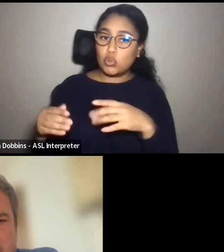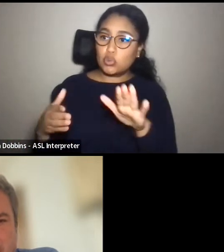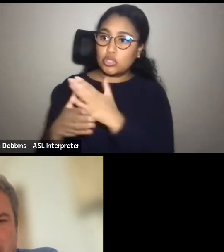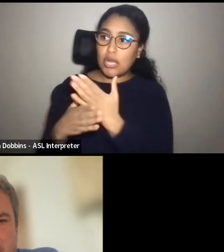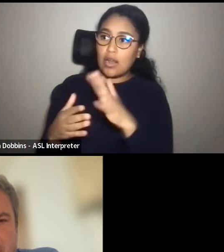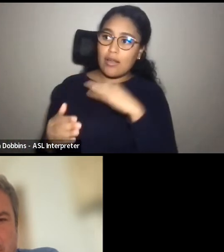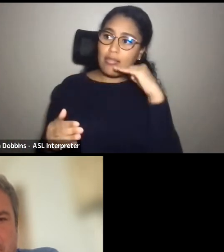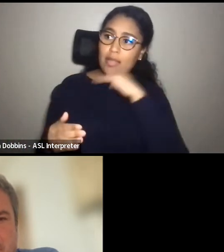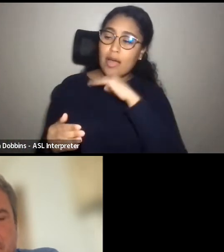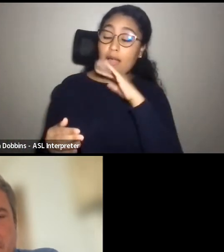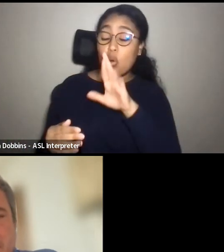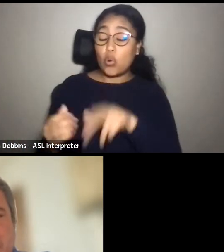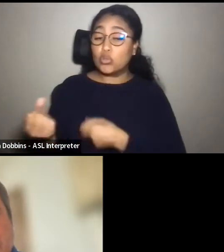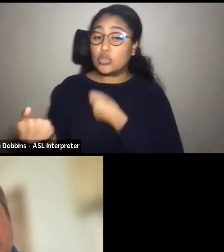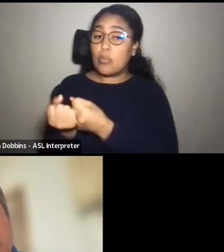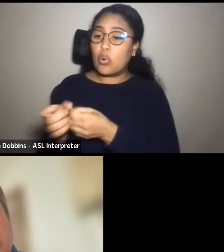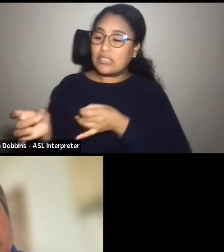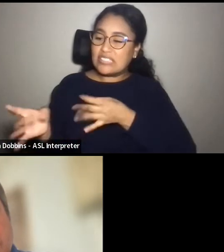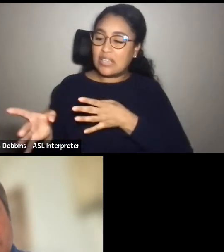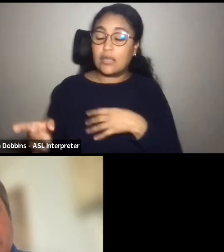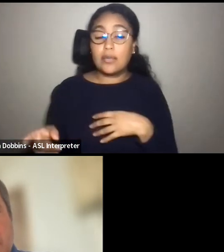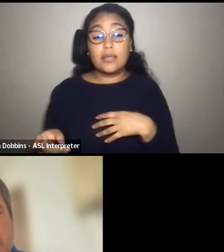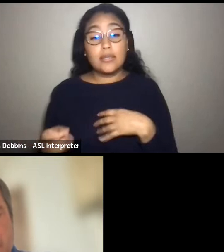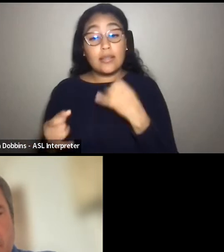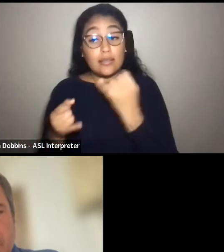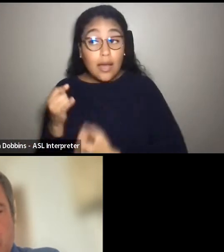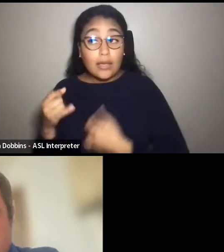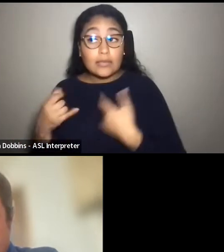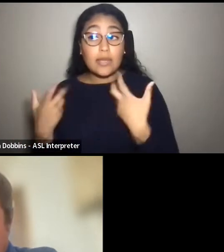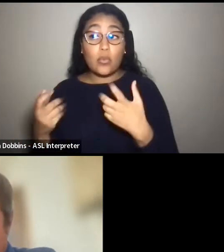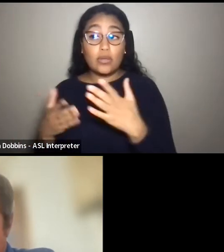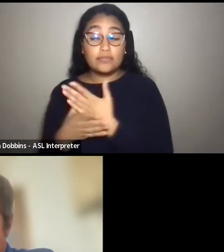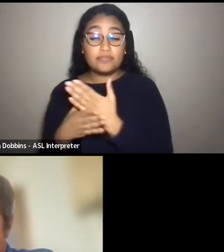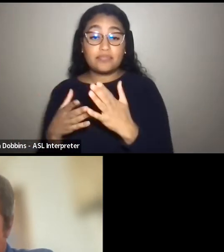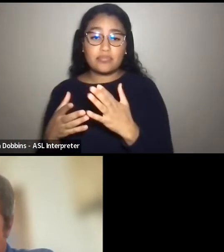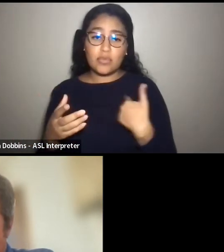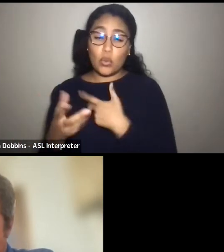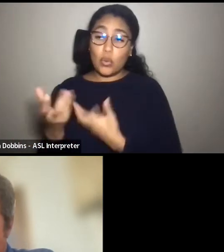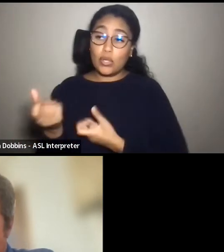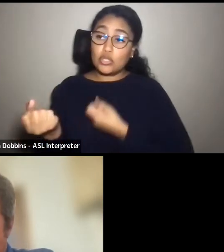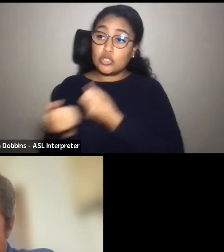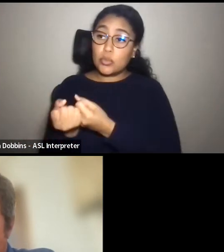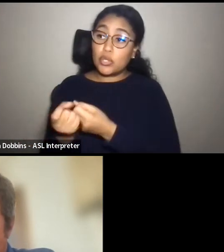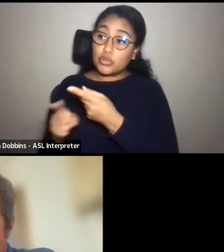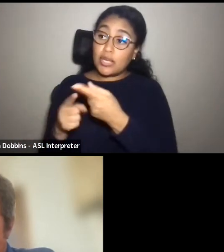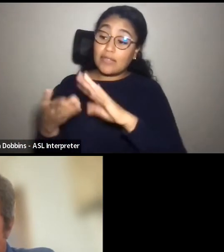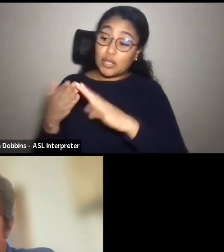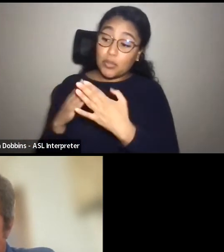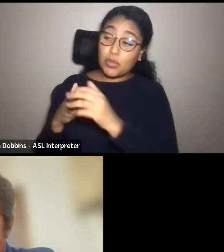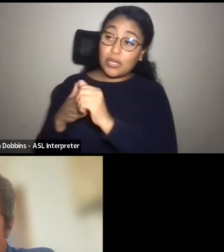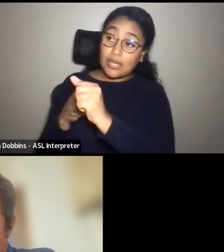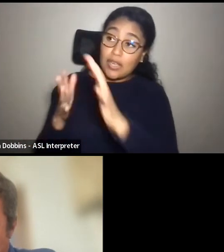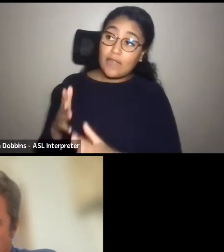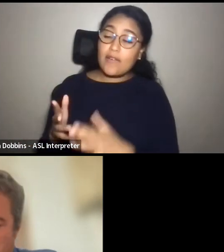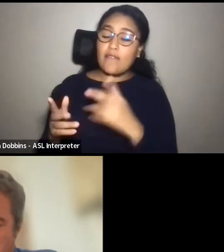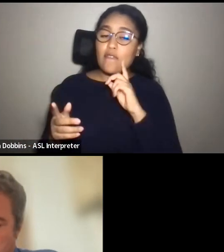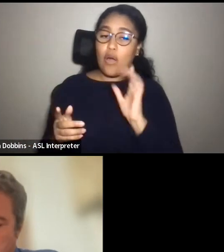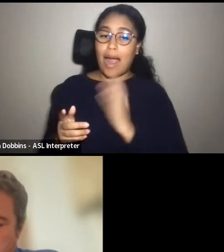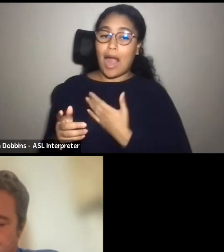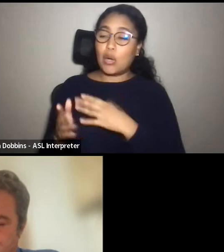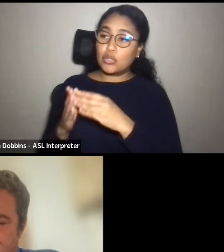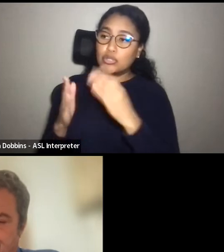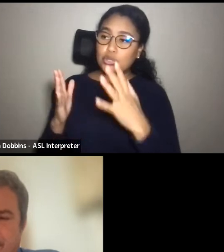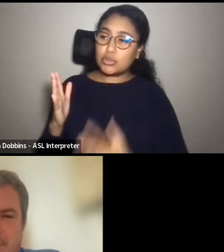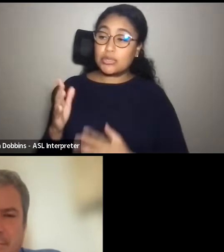or endorses hate. And finally, let us support you as you provide community leadership as advocates for our children. Protect